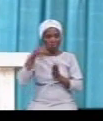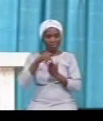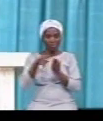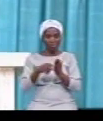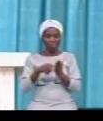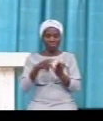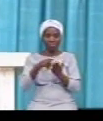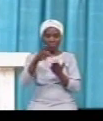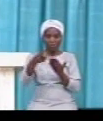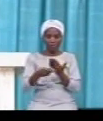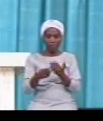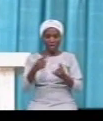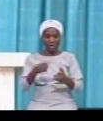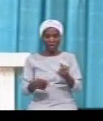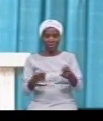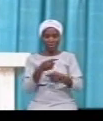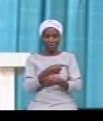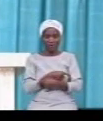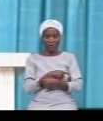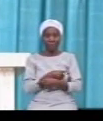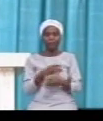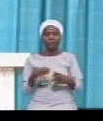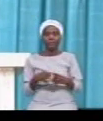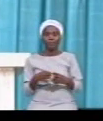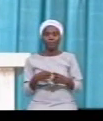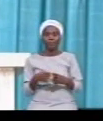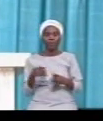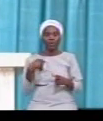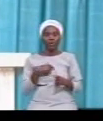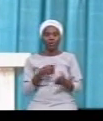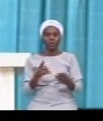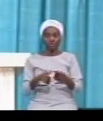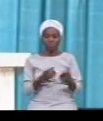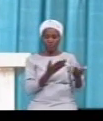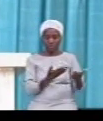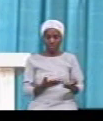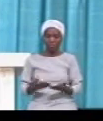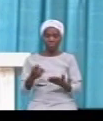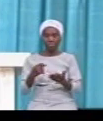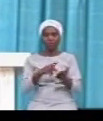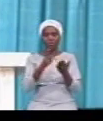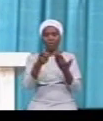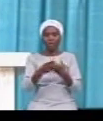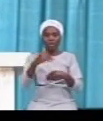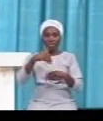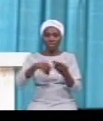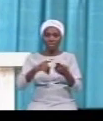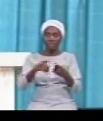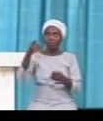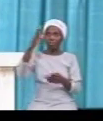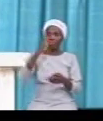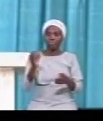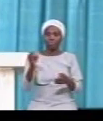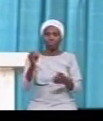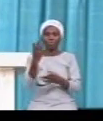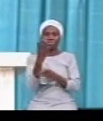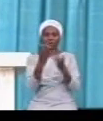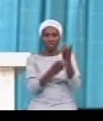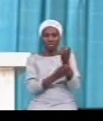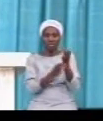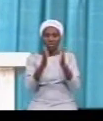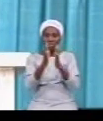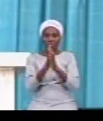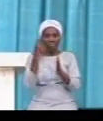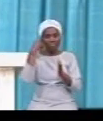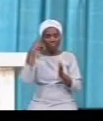day. We want to commit the entire program in the hands of God. We want to pray for the anointing and the power of the Holy Spirit upon